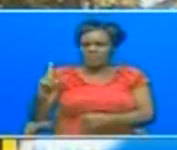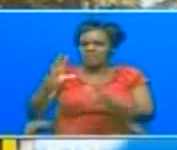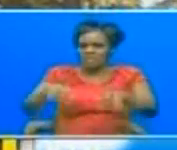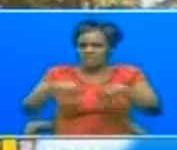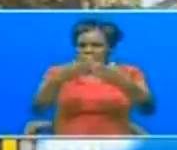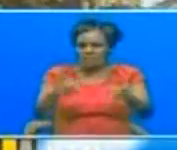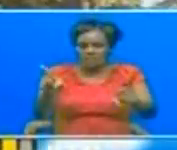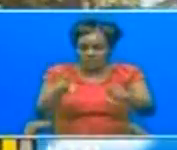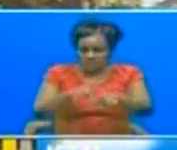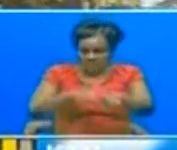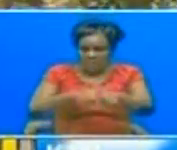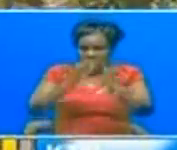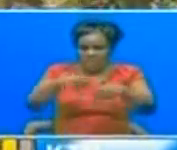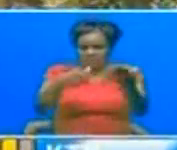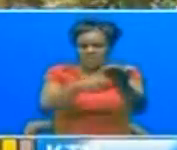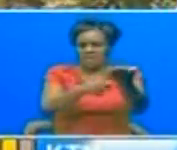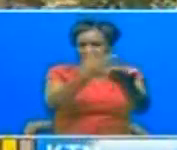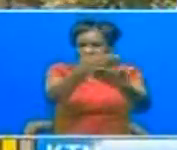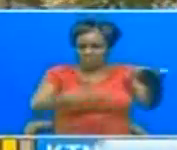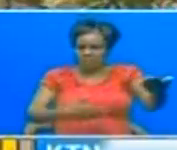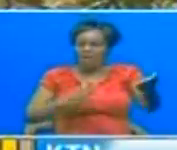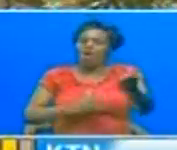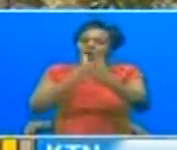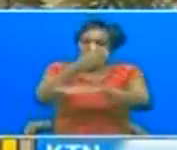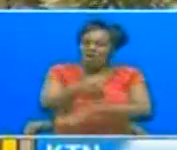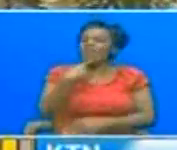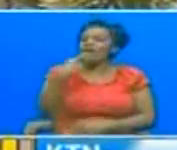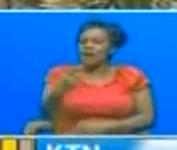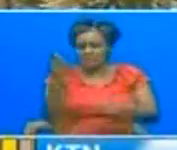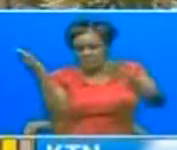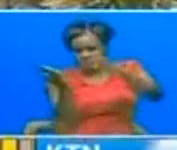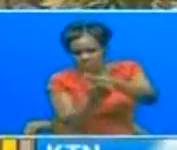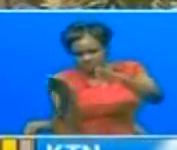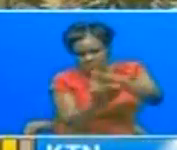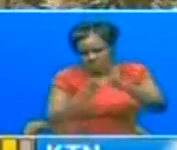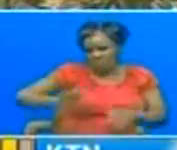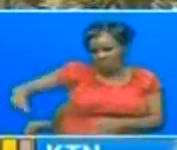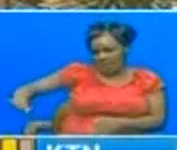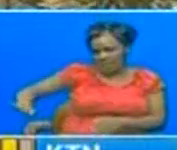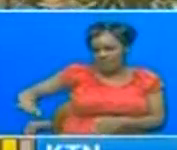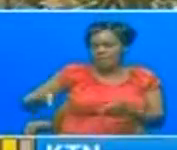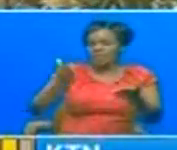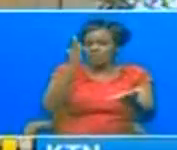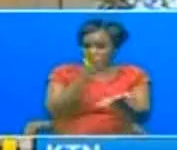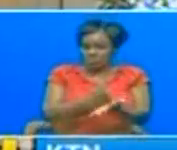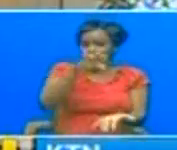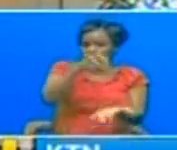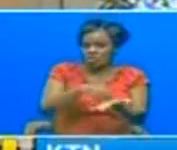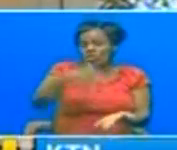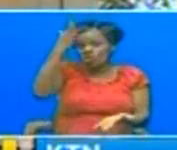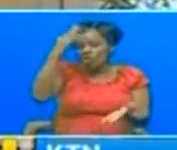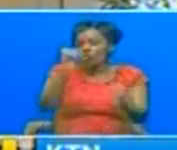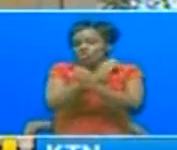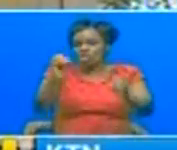released the infamous list of shame. But with more than 100 case files still pending and now the uncertainty over the status of the